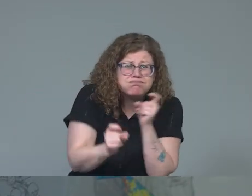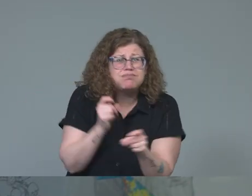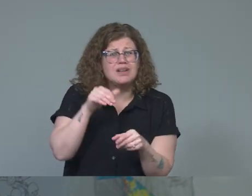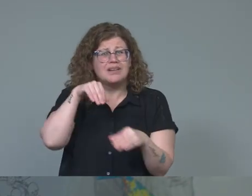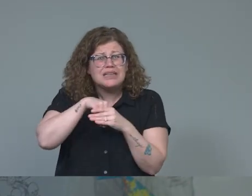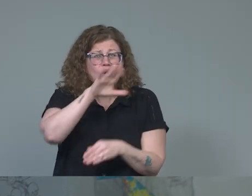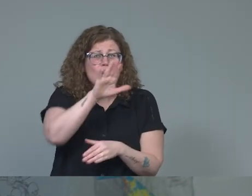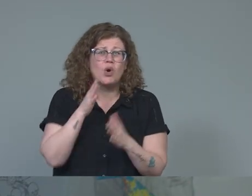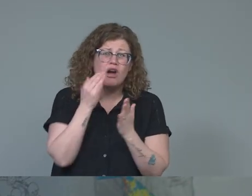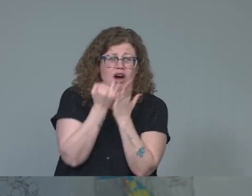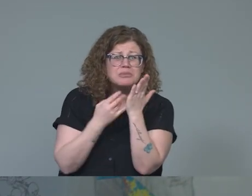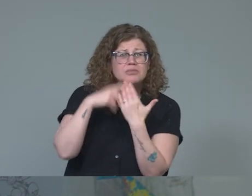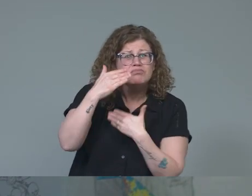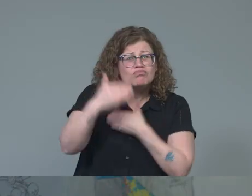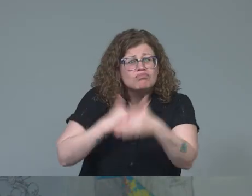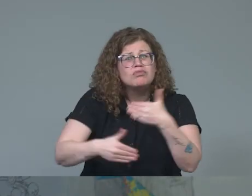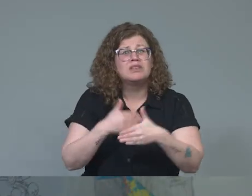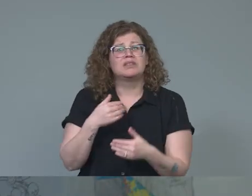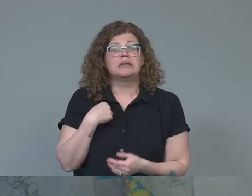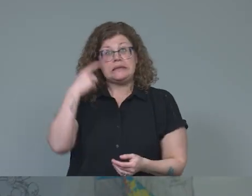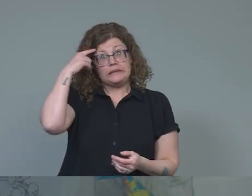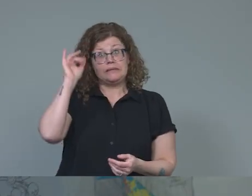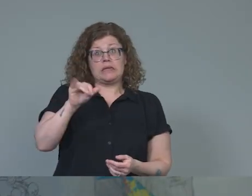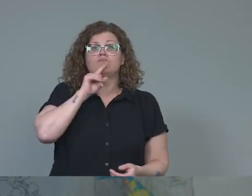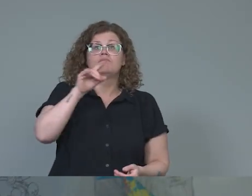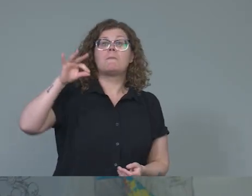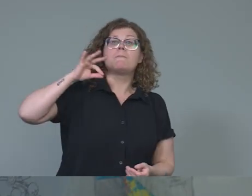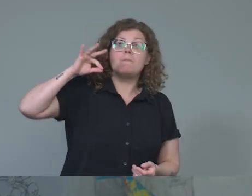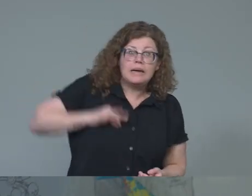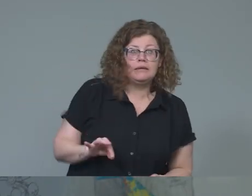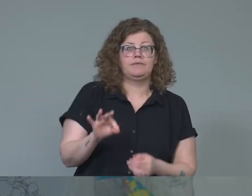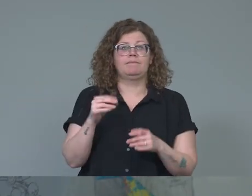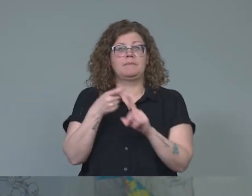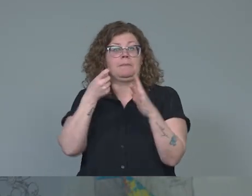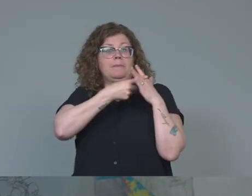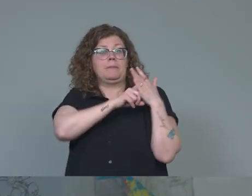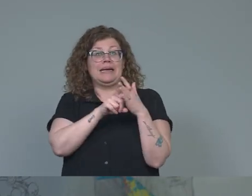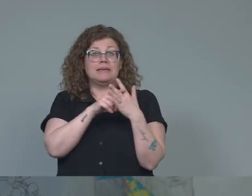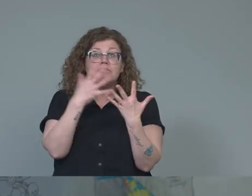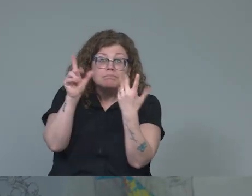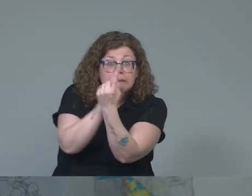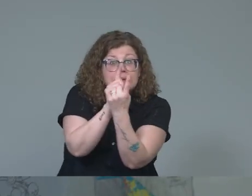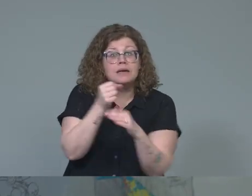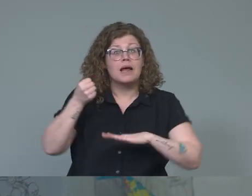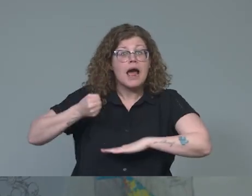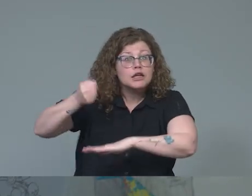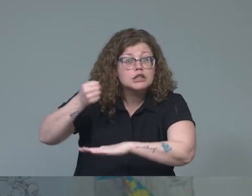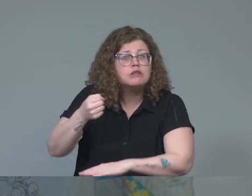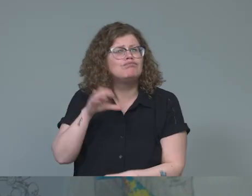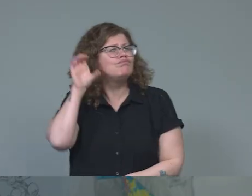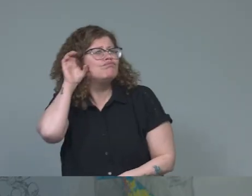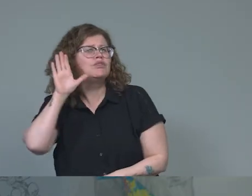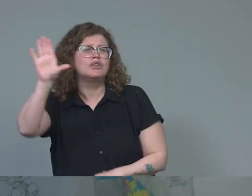hear them talk about Nose Hill and talk about the plants and everything that we had used in the mural.